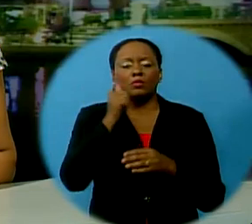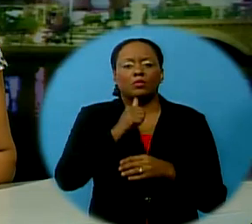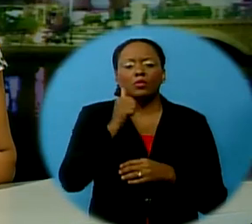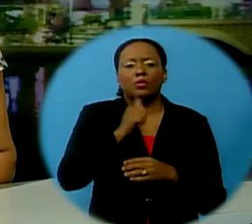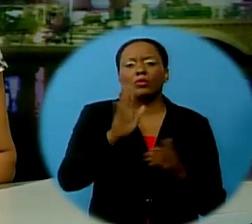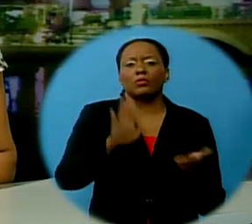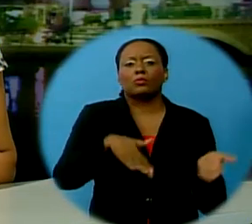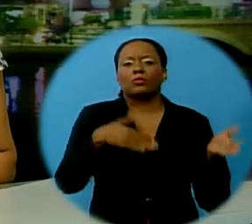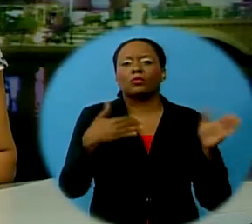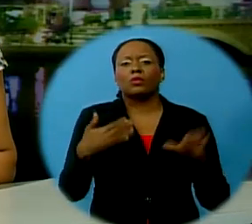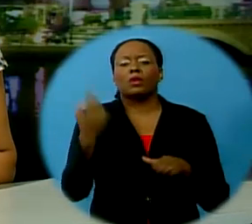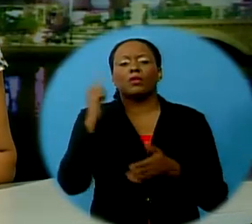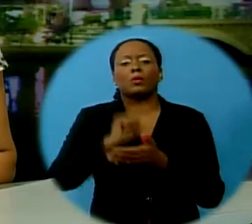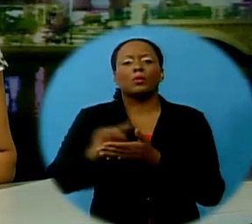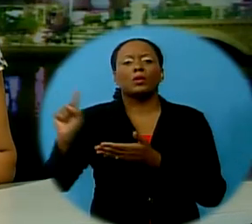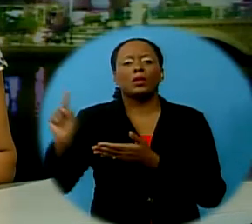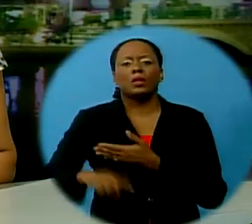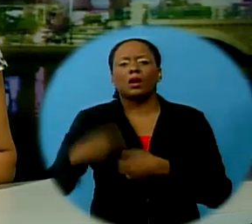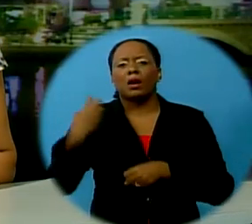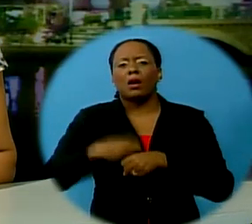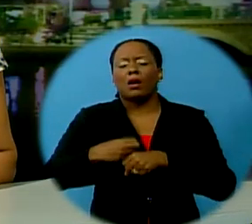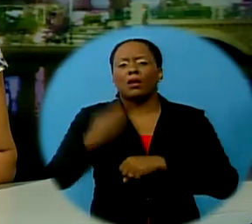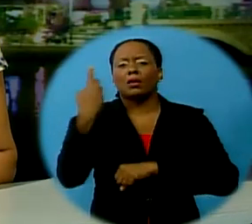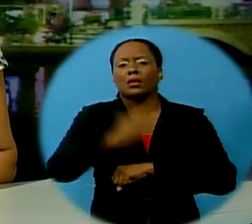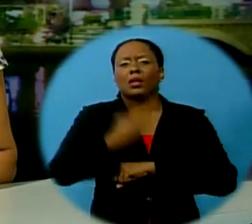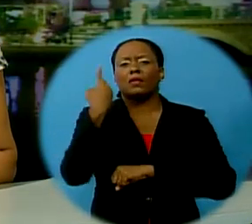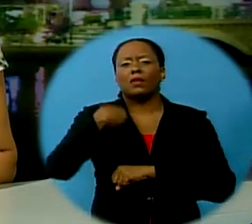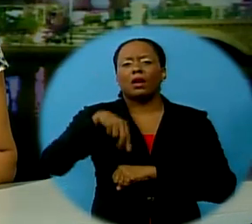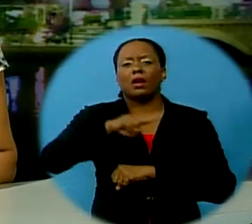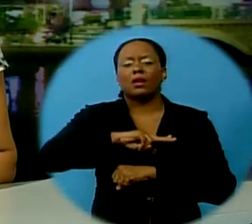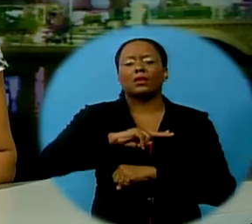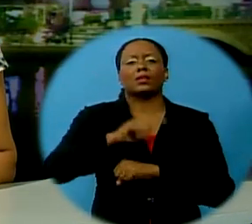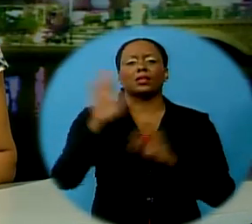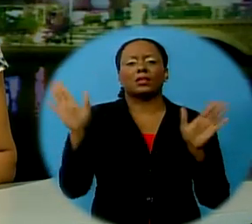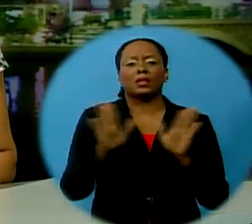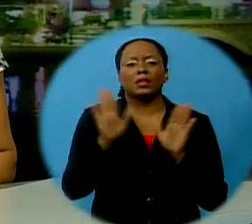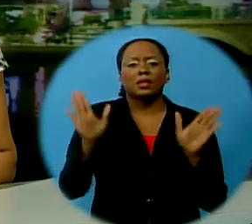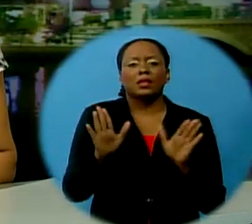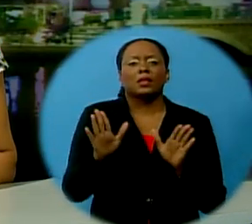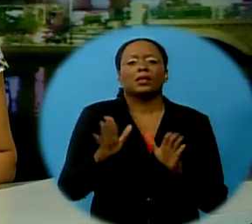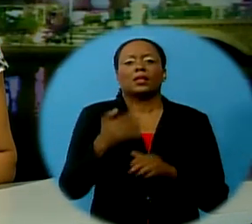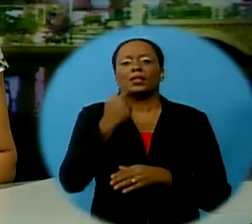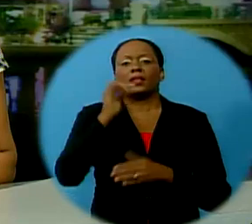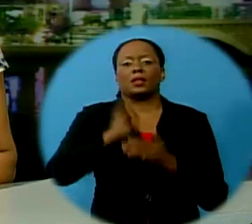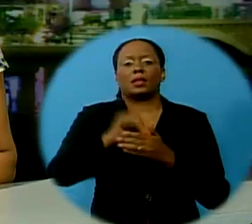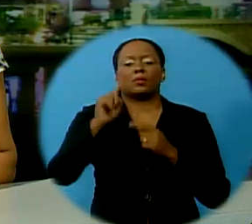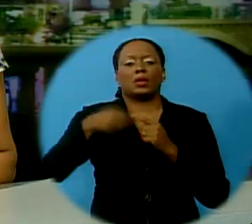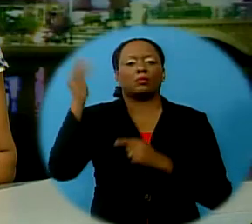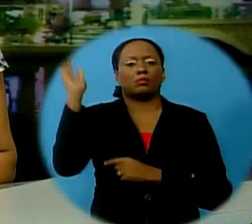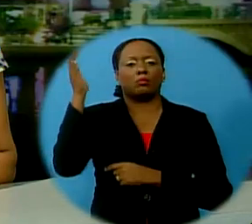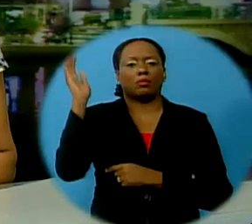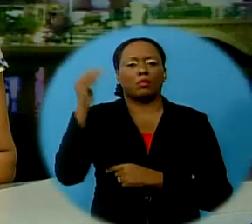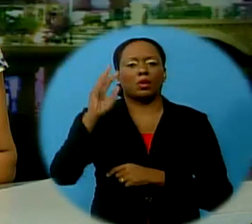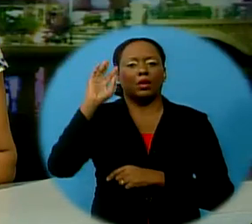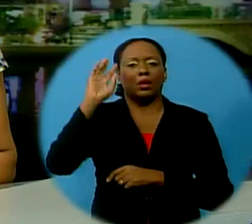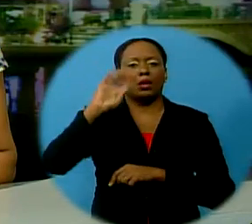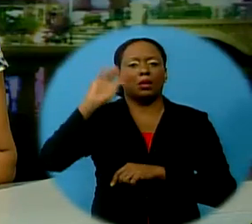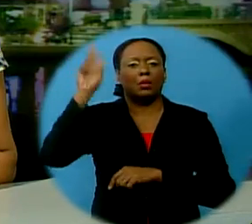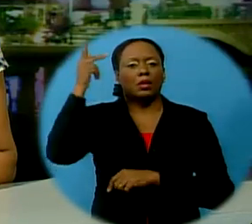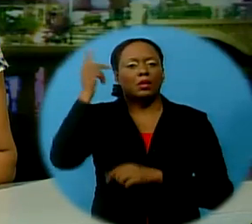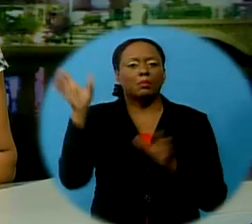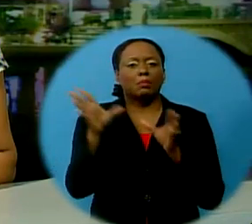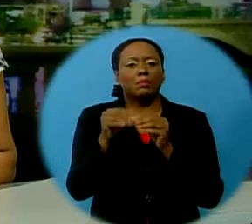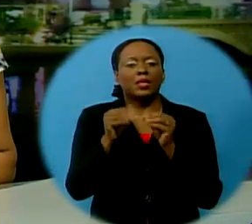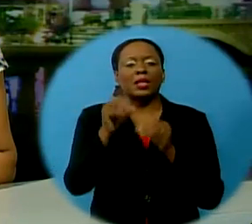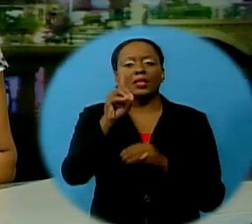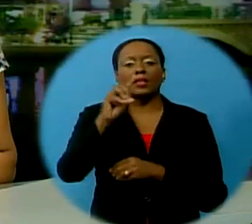Sunday especially as a difficult day for Barbados. As Lisa Broom tells us, he made the comments at the South Alive political meeting